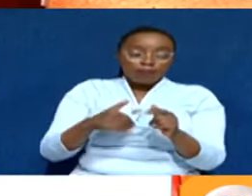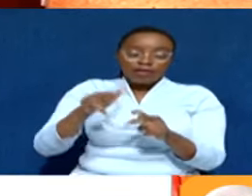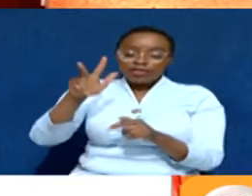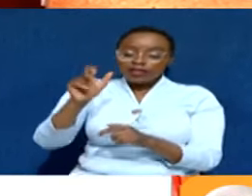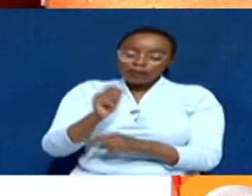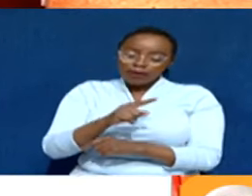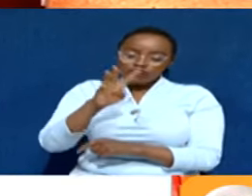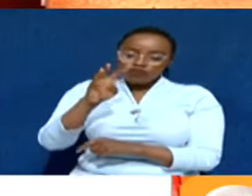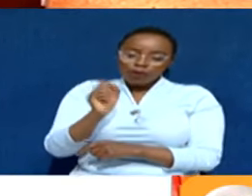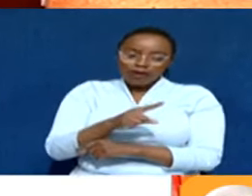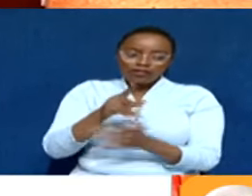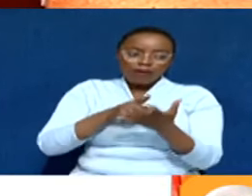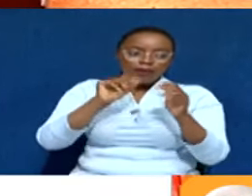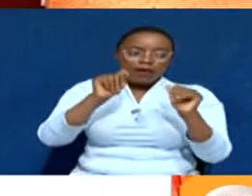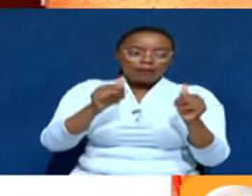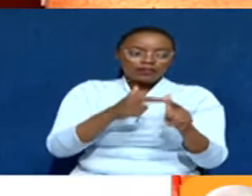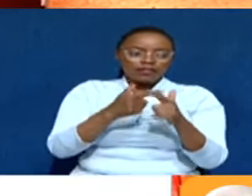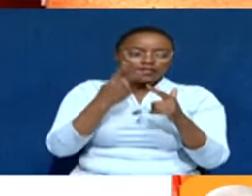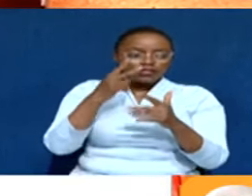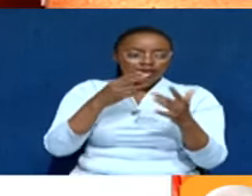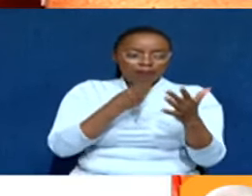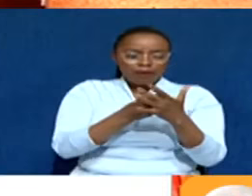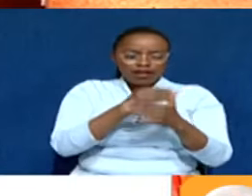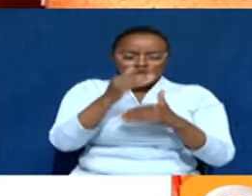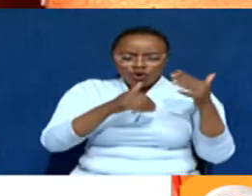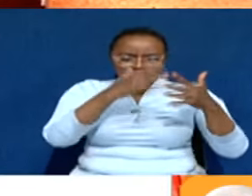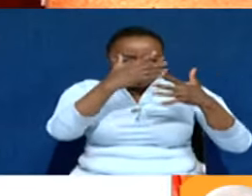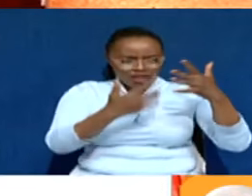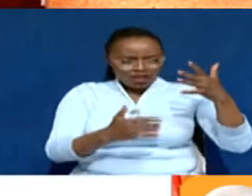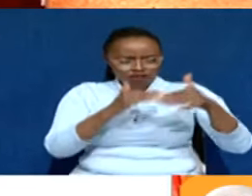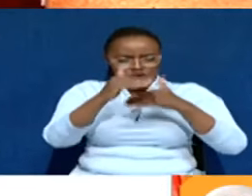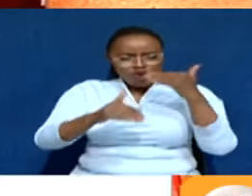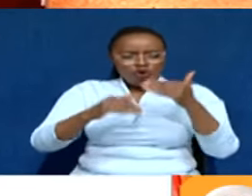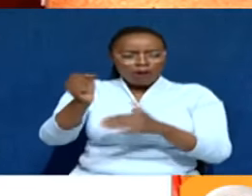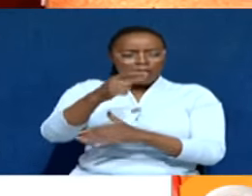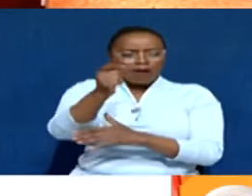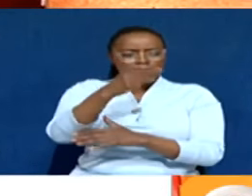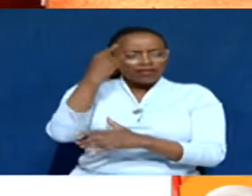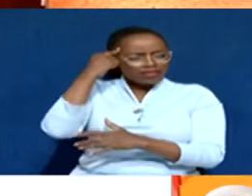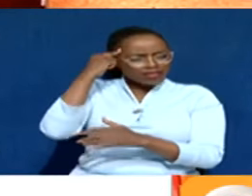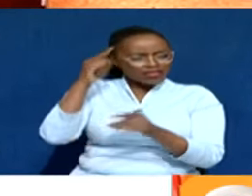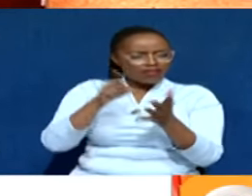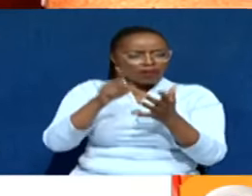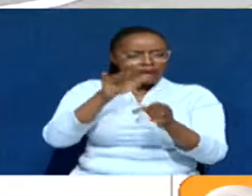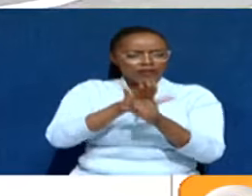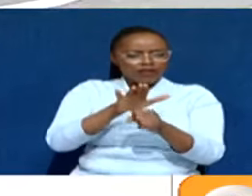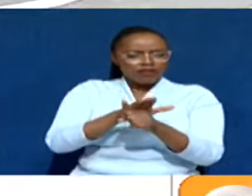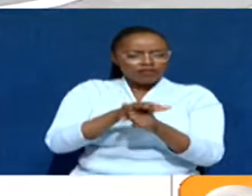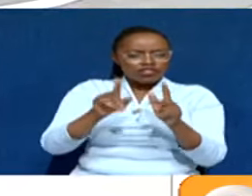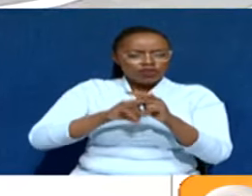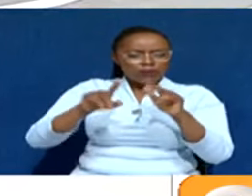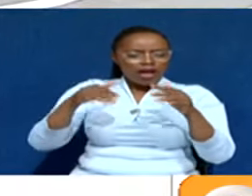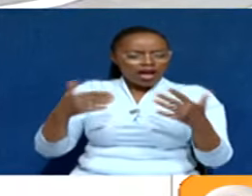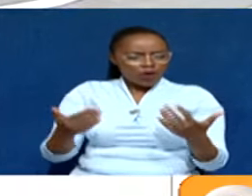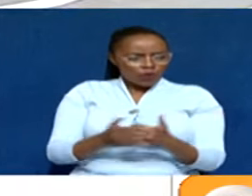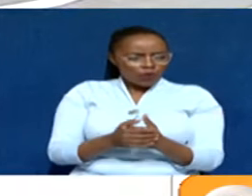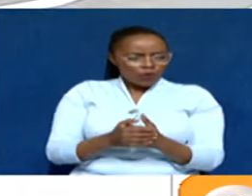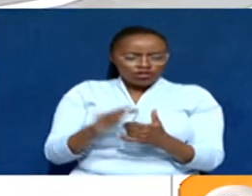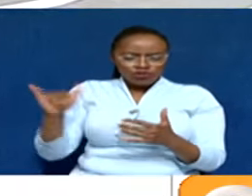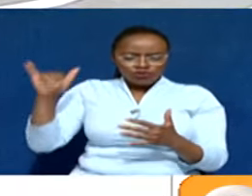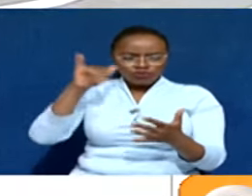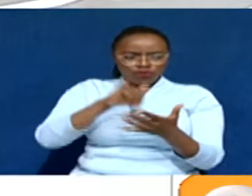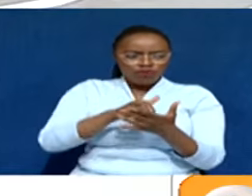tatu, miezi nne. So Mwarabu anaona kukulipa hii pesa yote miezi hizo zote, anaona ni ngumu. By the way, how did you escape? How did you get back